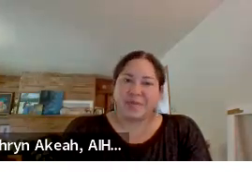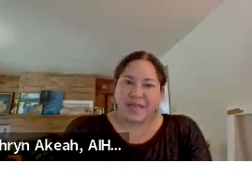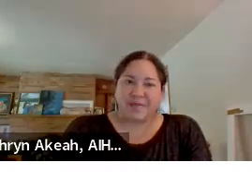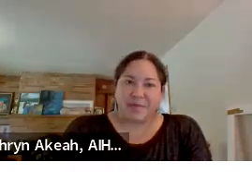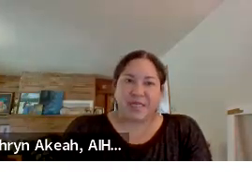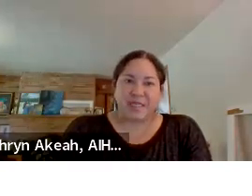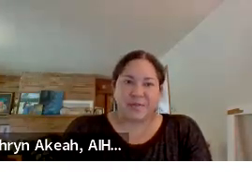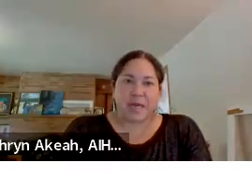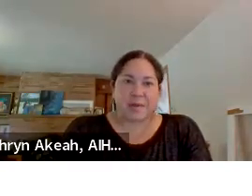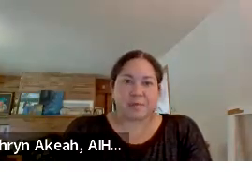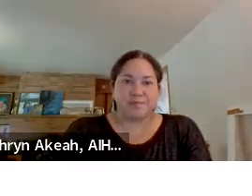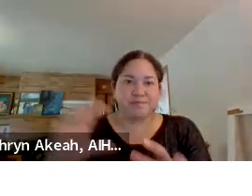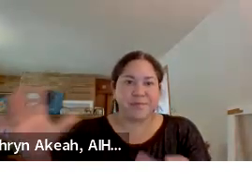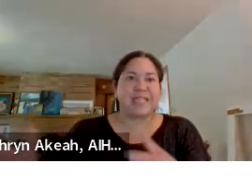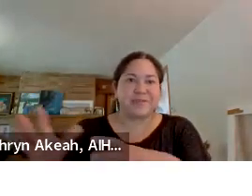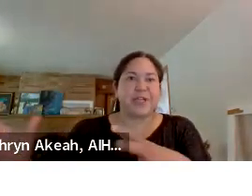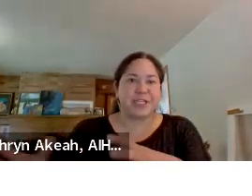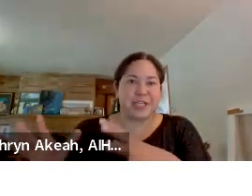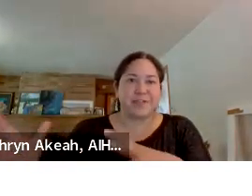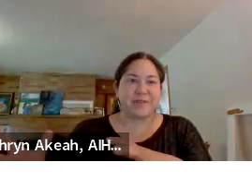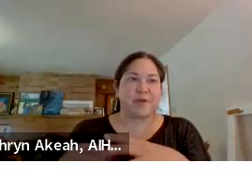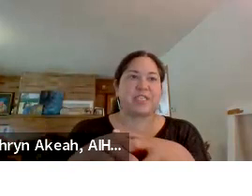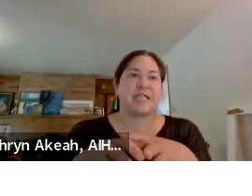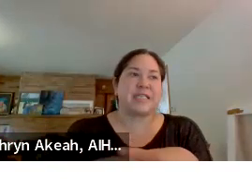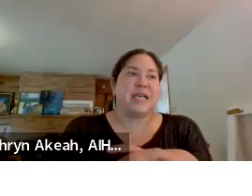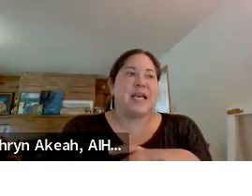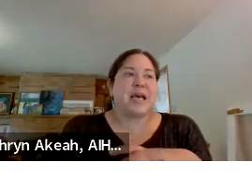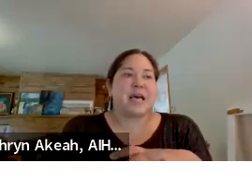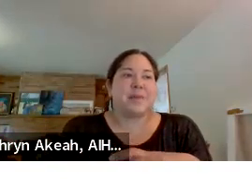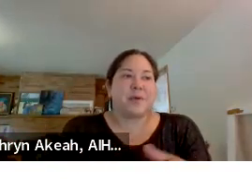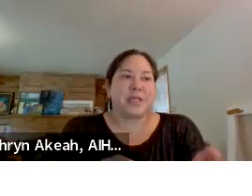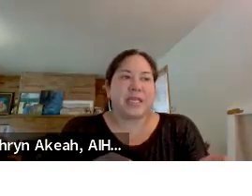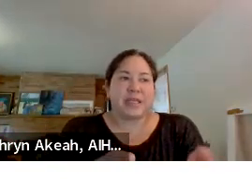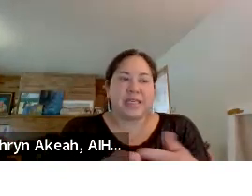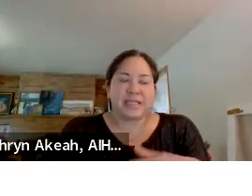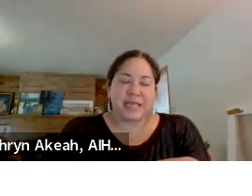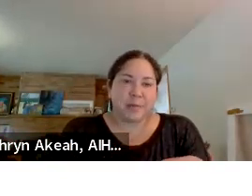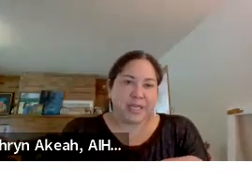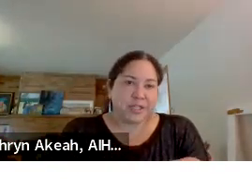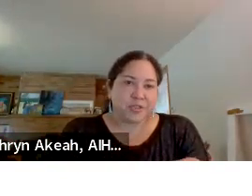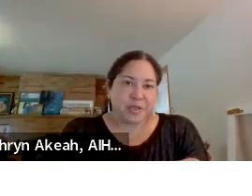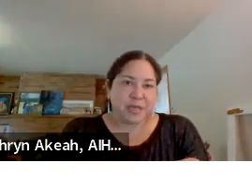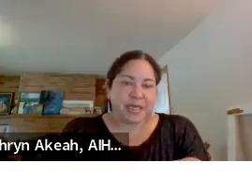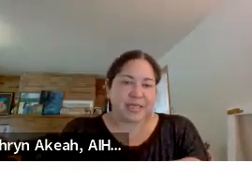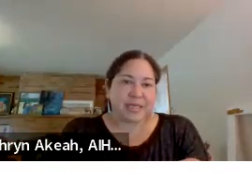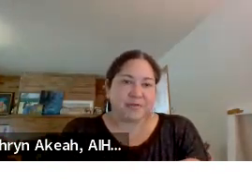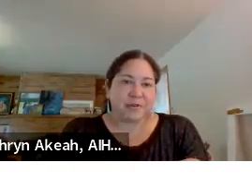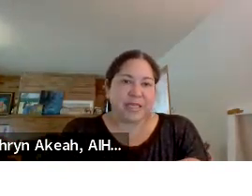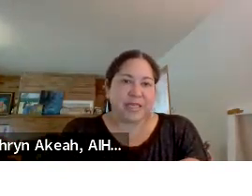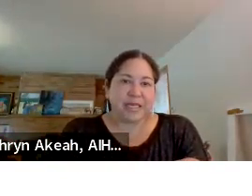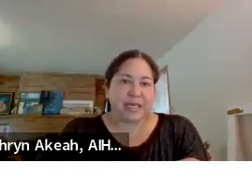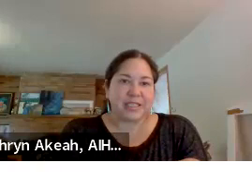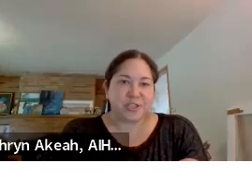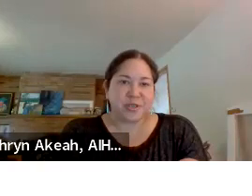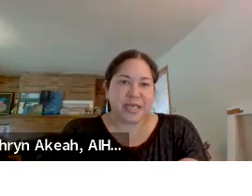but that's going to have to be a different initiative, a different project. We're looking at the assisted outpatient treatment and seeing if